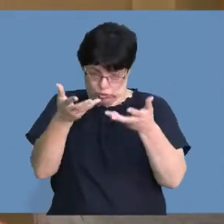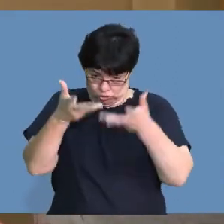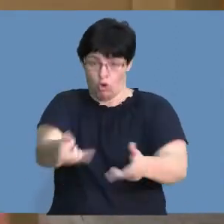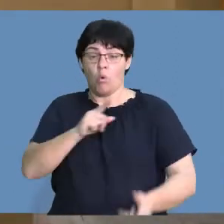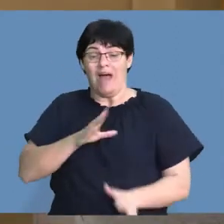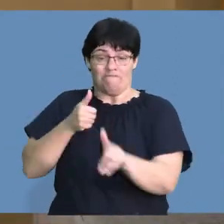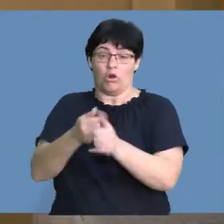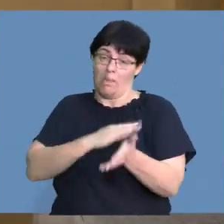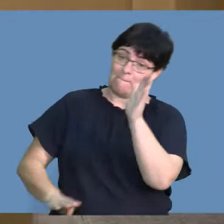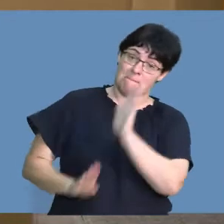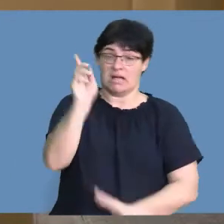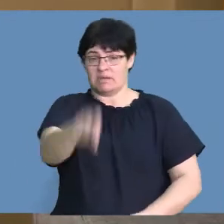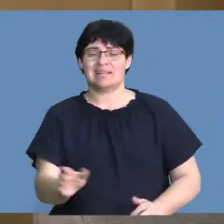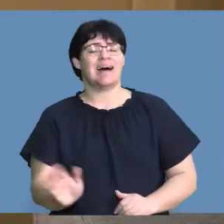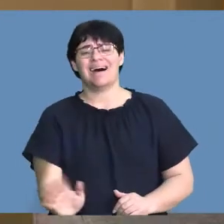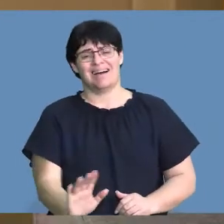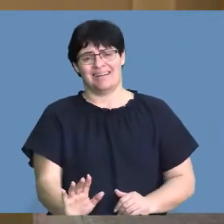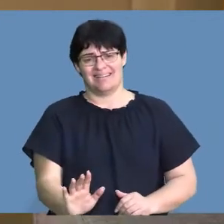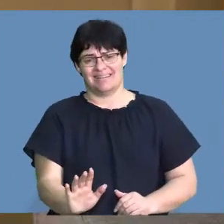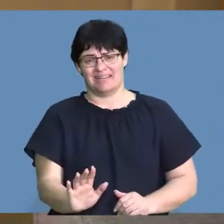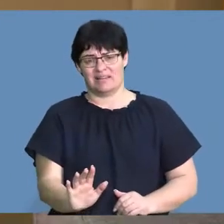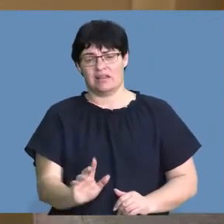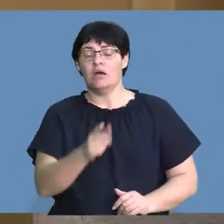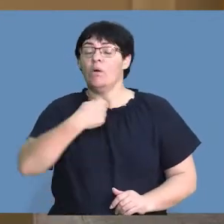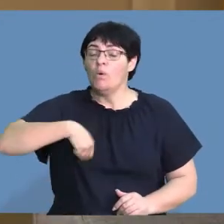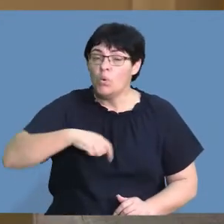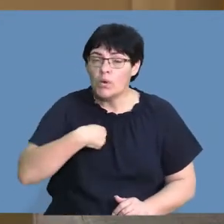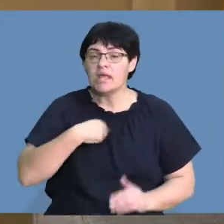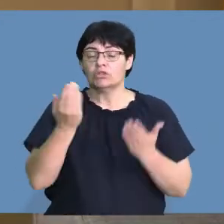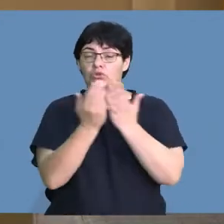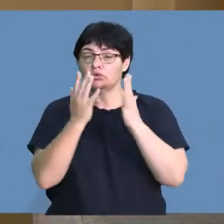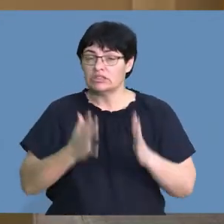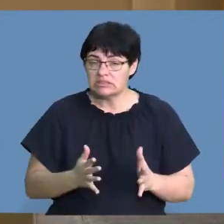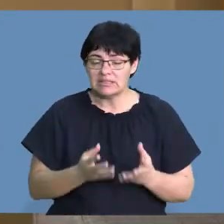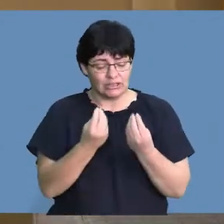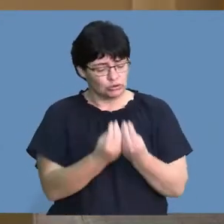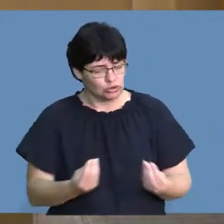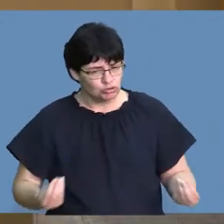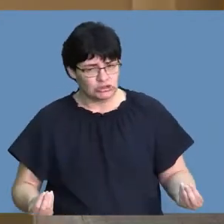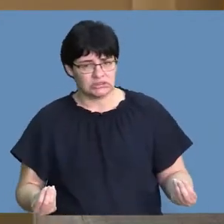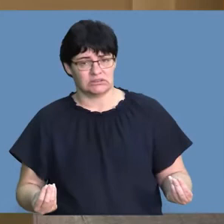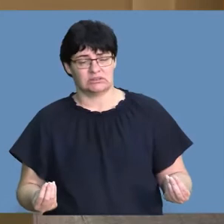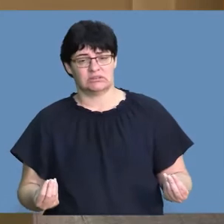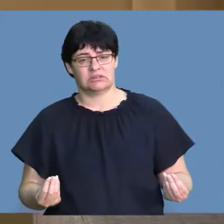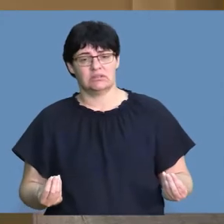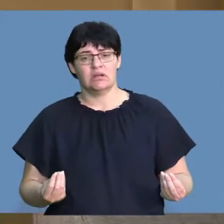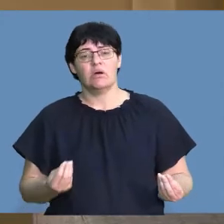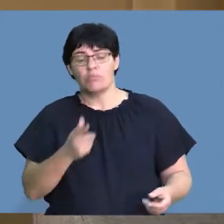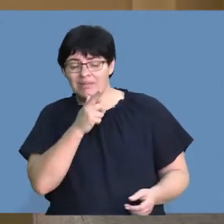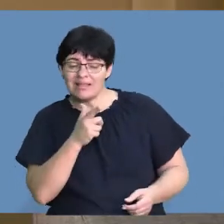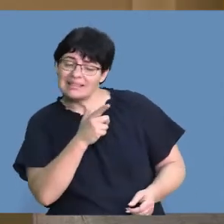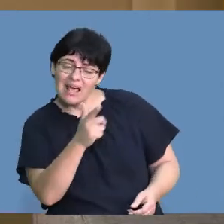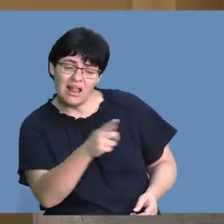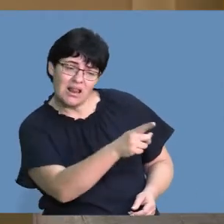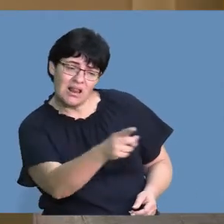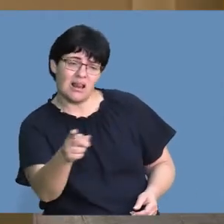does it this way to make sure that they pass. And we need to, as students and as children in the home,